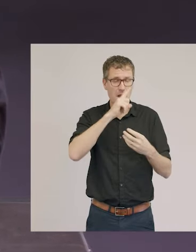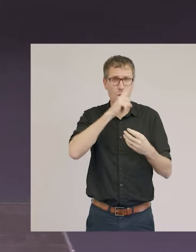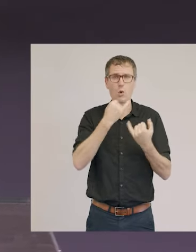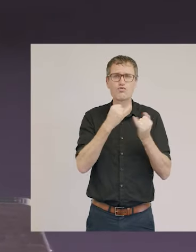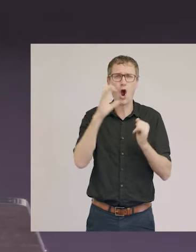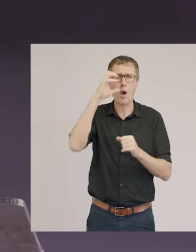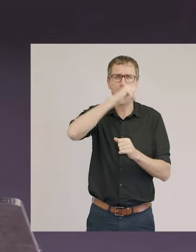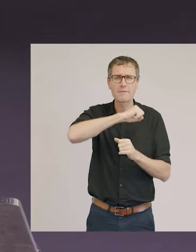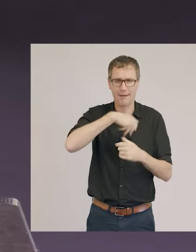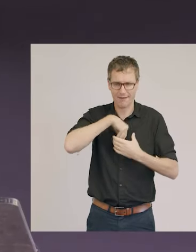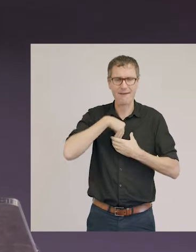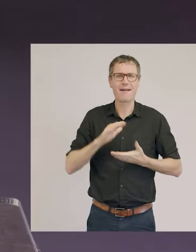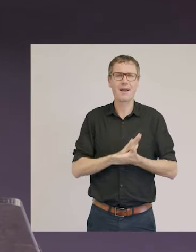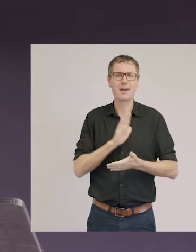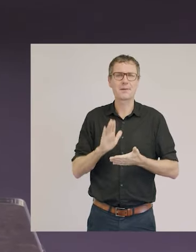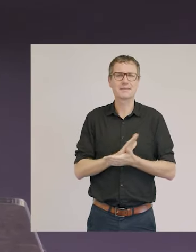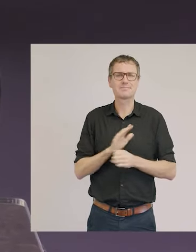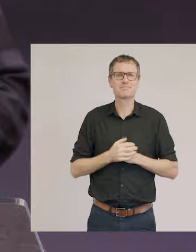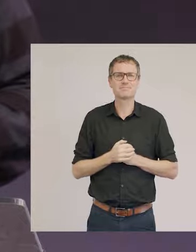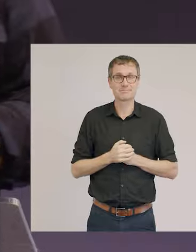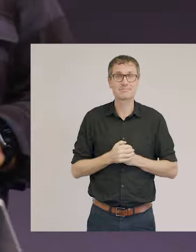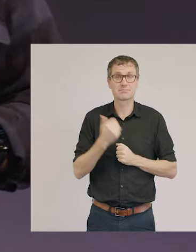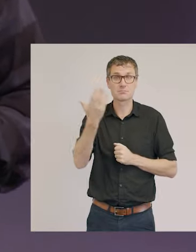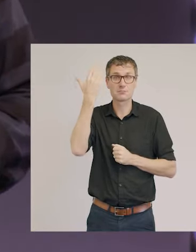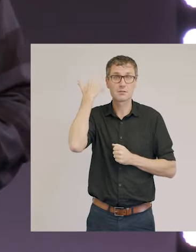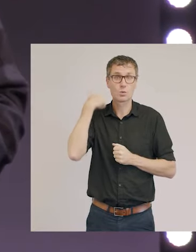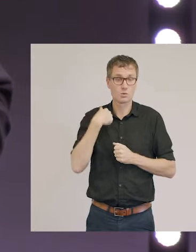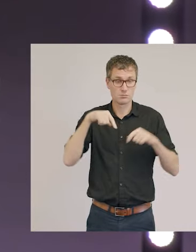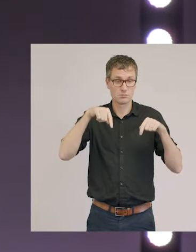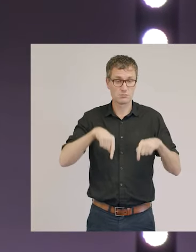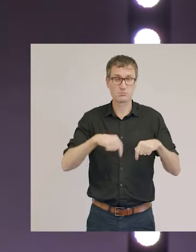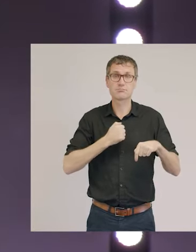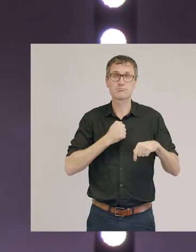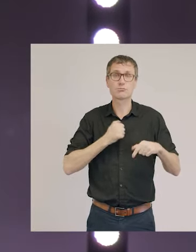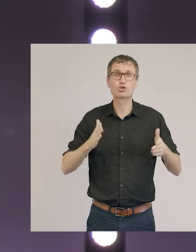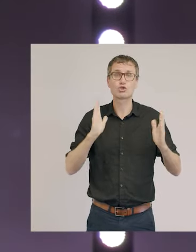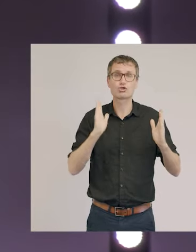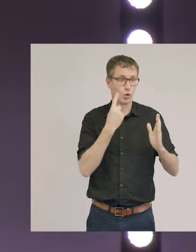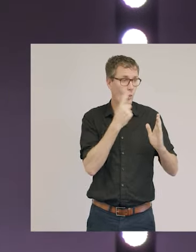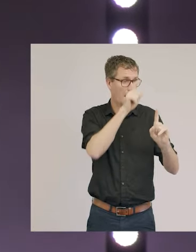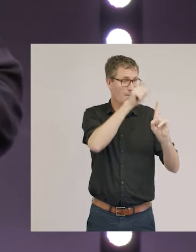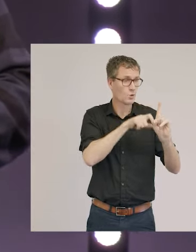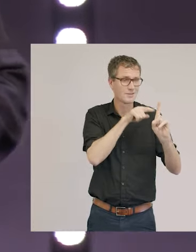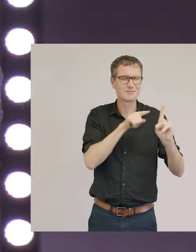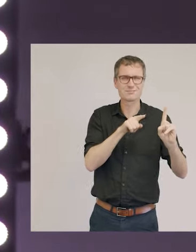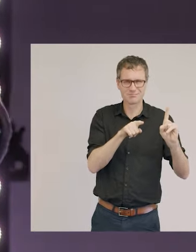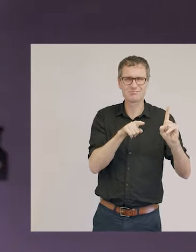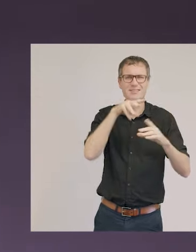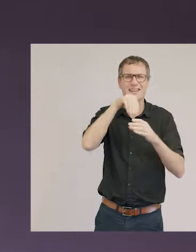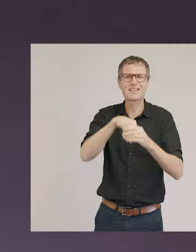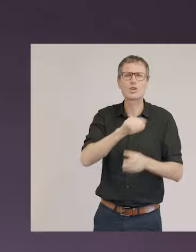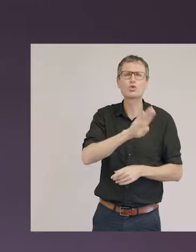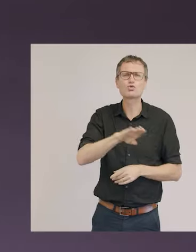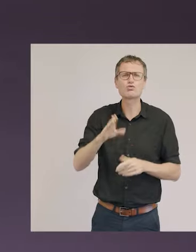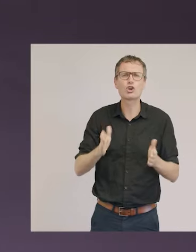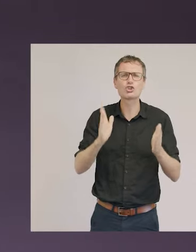quite happy. We had a situation here a number of years ago where we had somebody that was one of our kids' church workers, that it came to pass